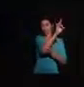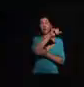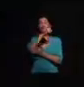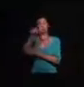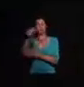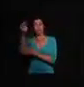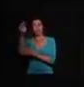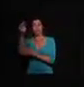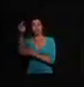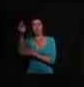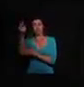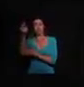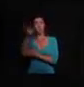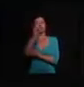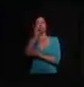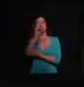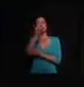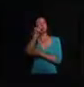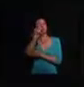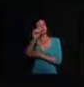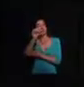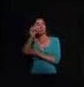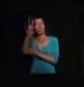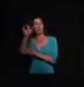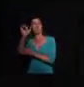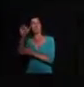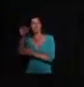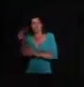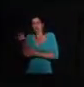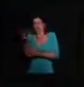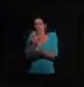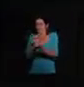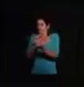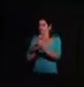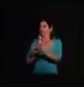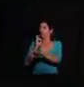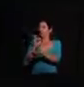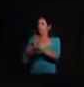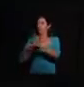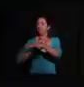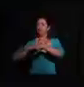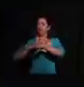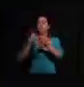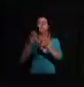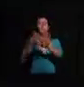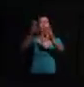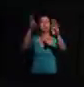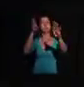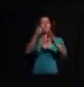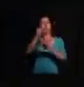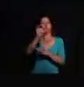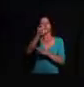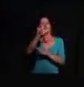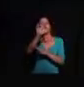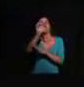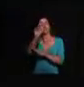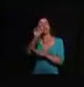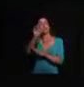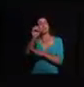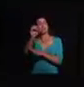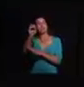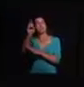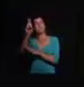devoted counselors, Doris and Val, they have been working hard to open the doors of their new business, the Reclaim Outlet, this November.